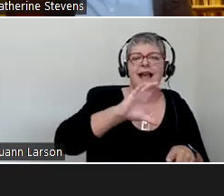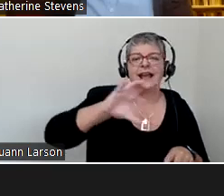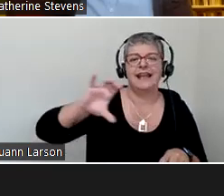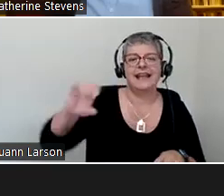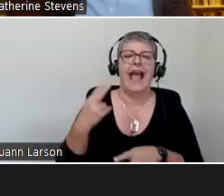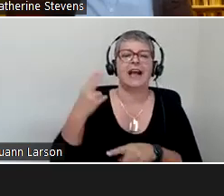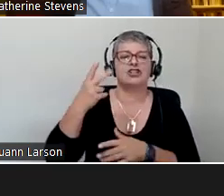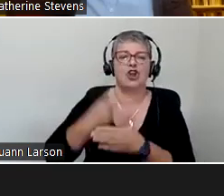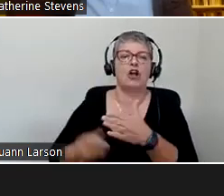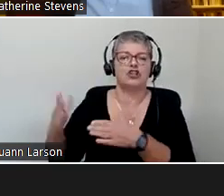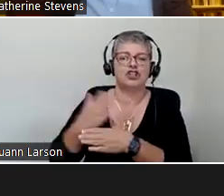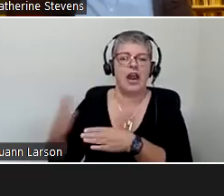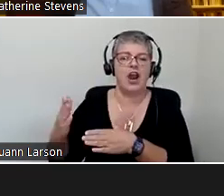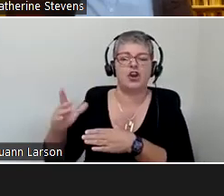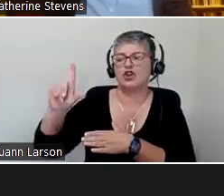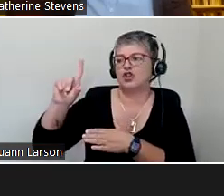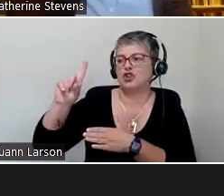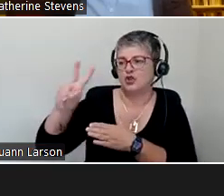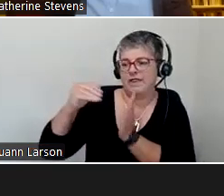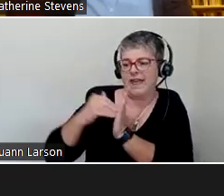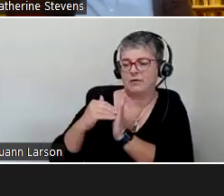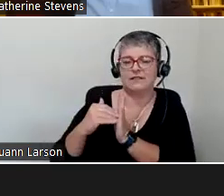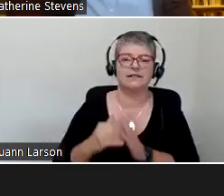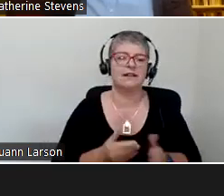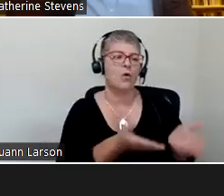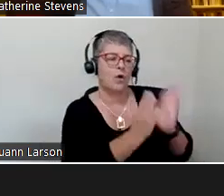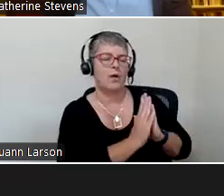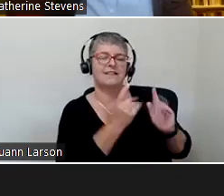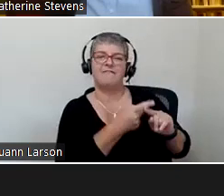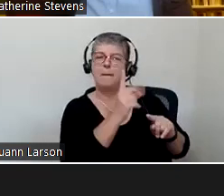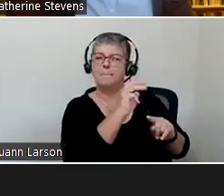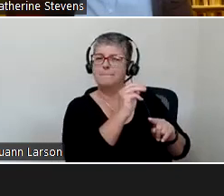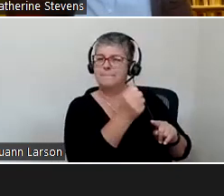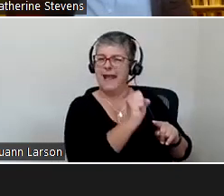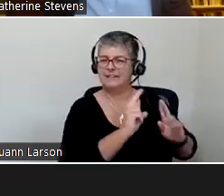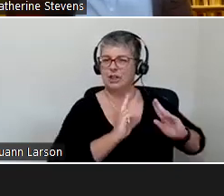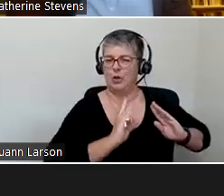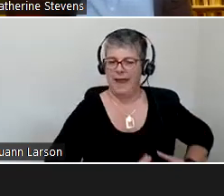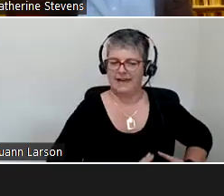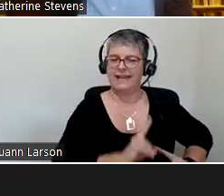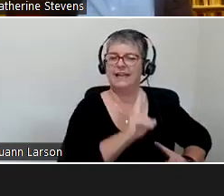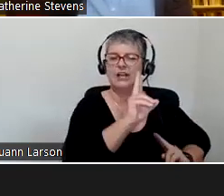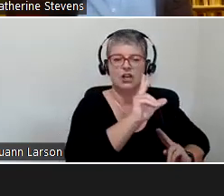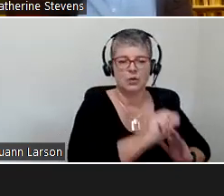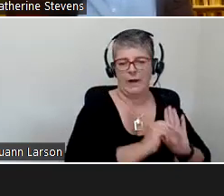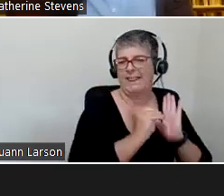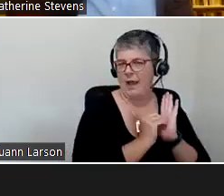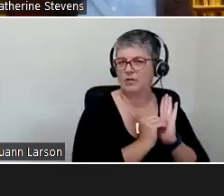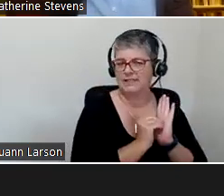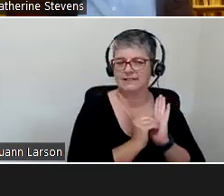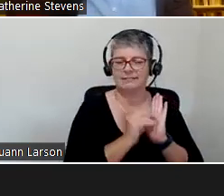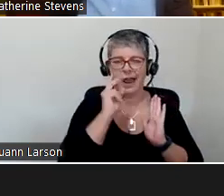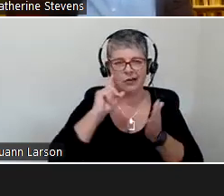request to Mass Humanities is $20,000, and the formula is responding yes, that match is there.